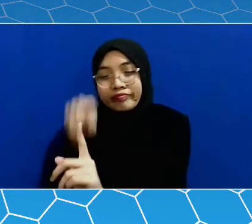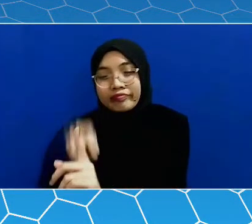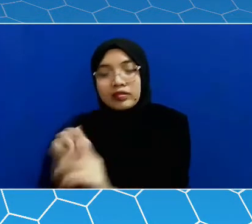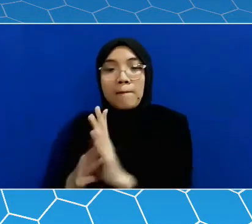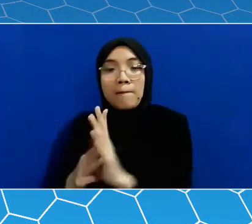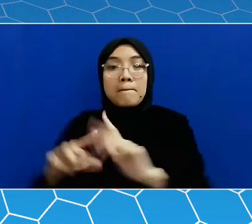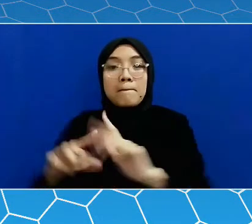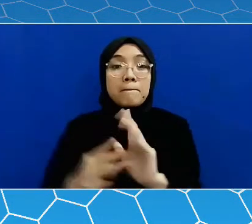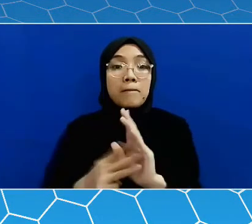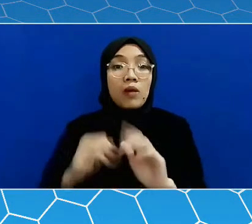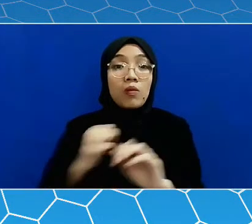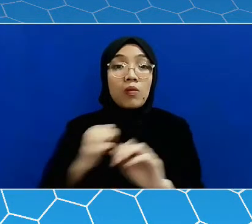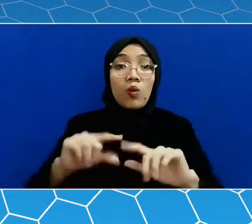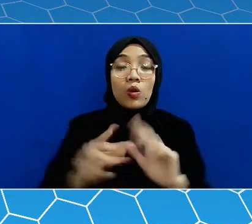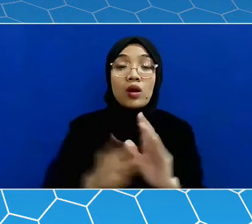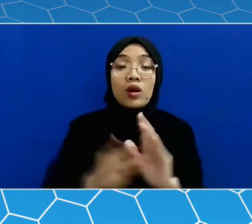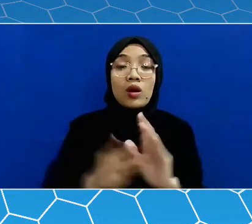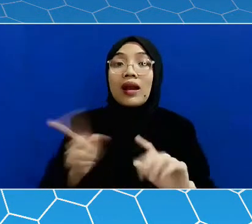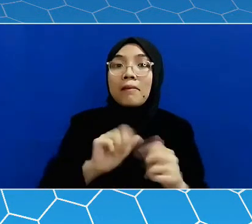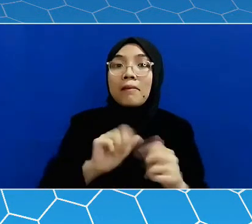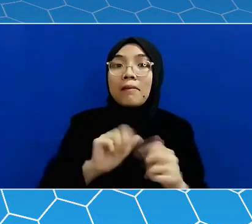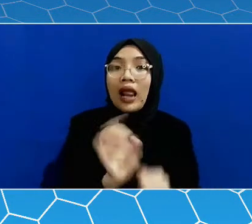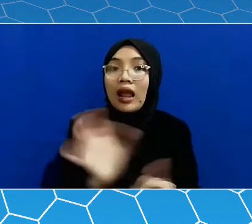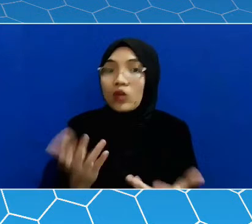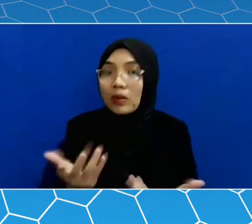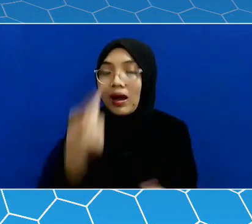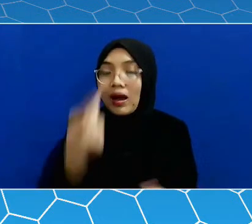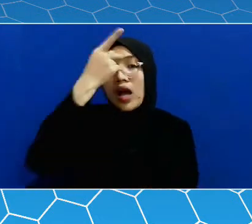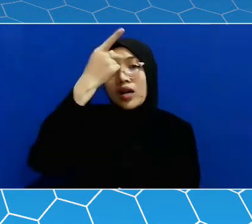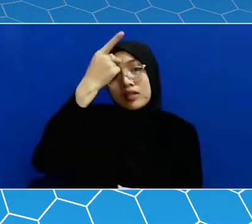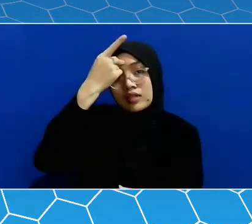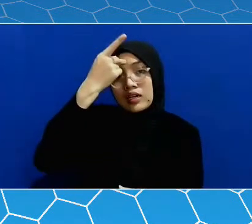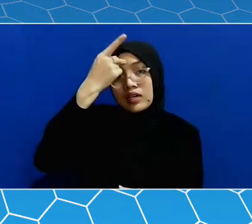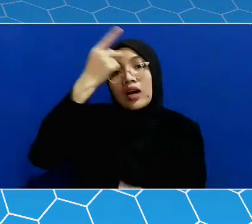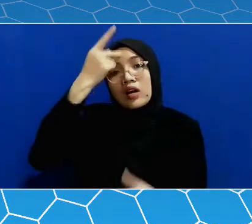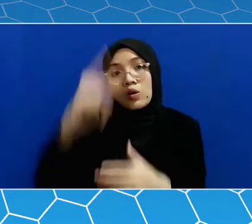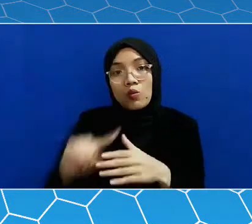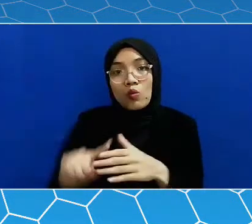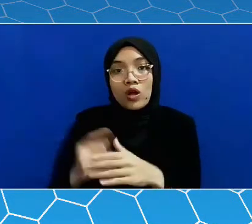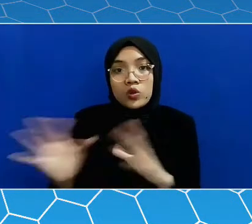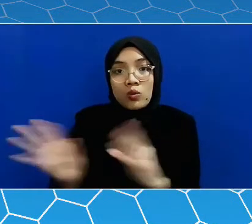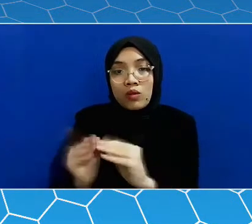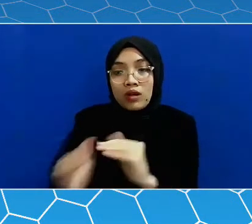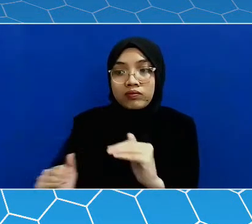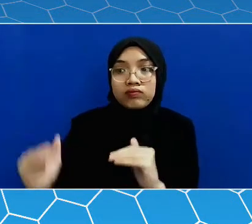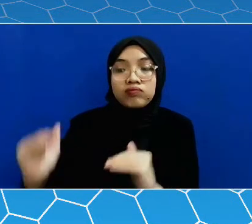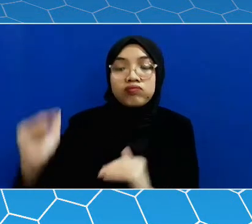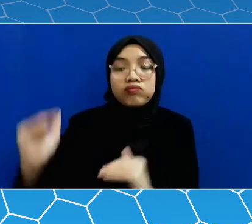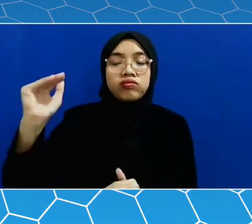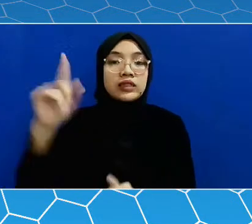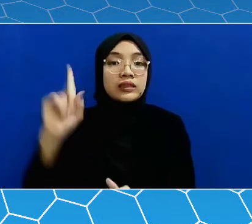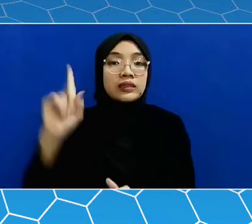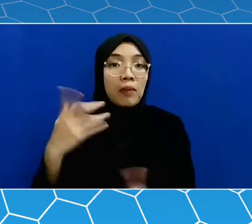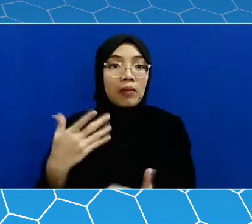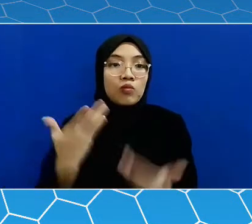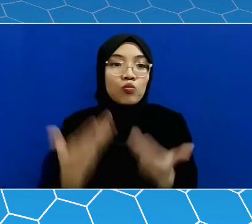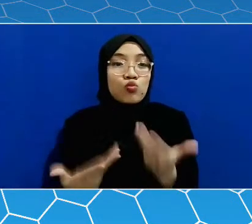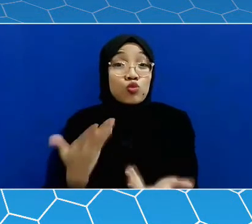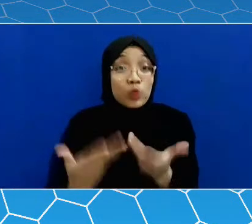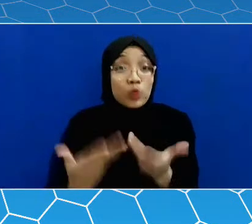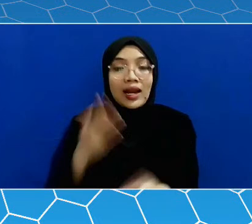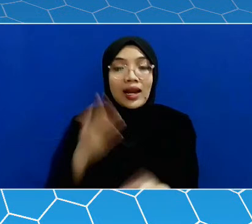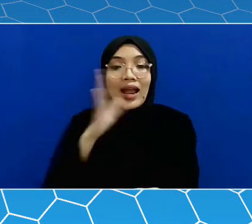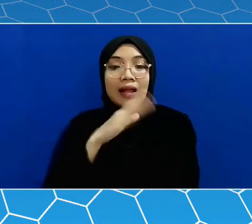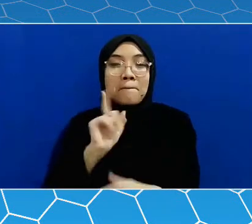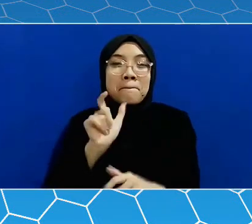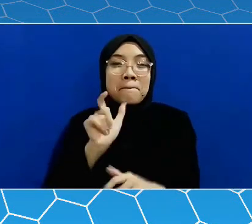problems, the situation. The cancer is on the rise. The reason being is perhaps, I think, more detection is being done over